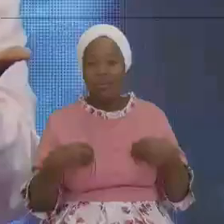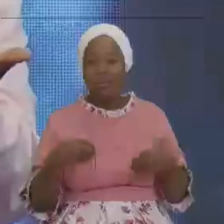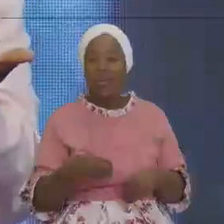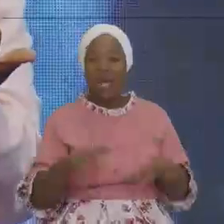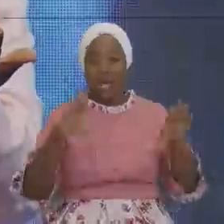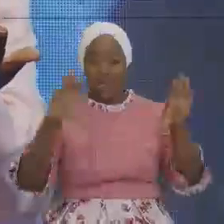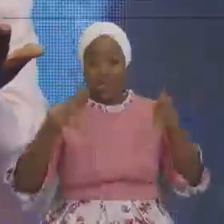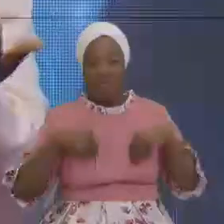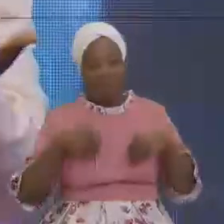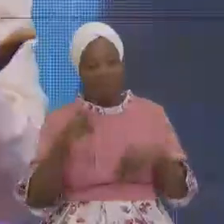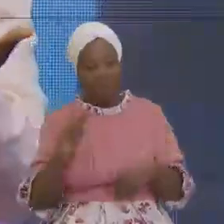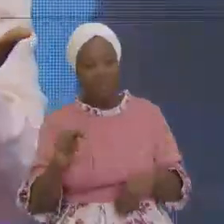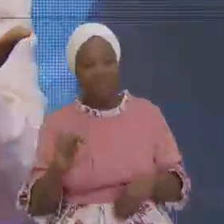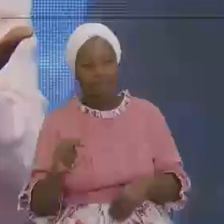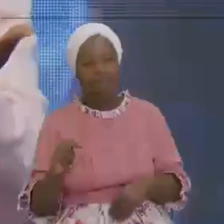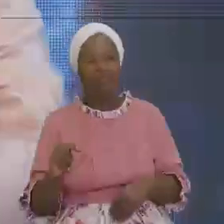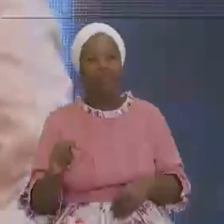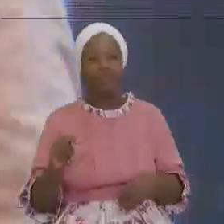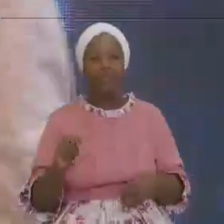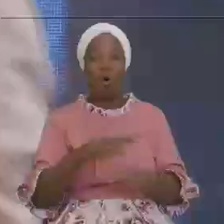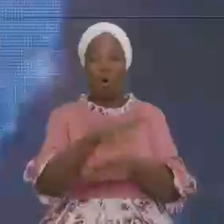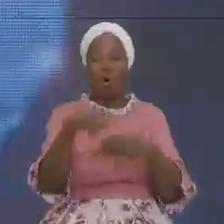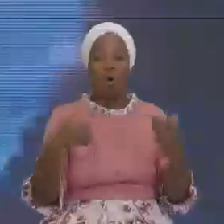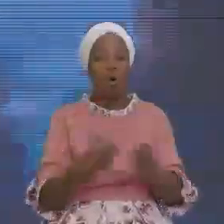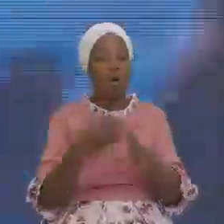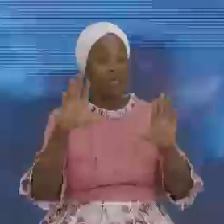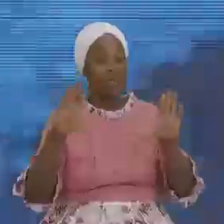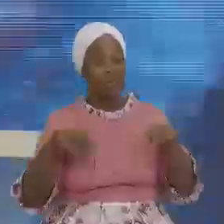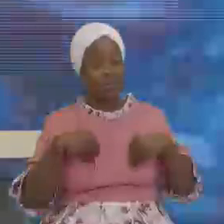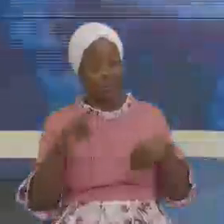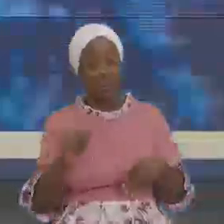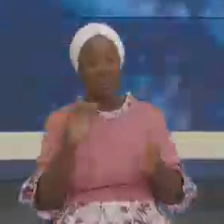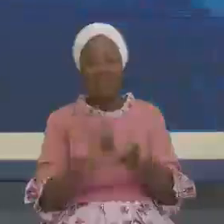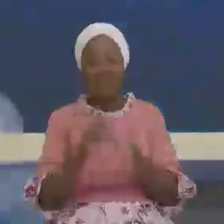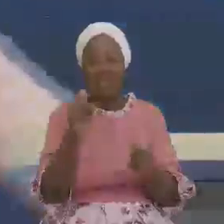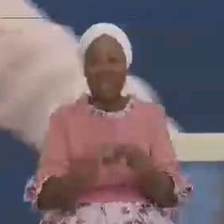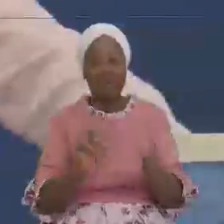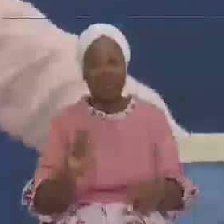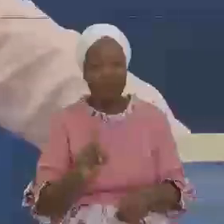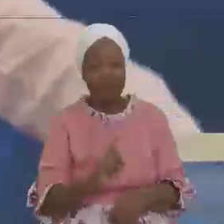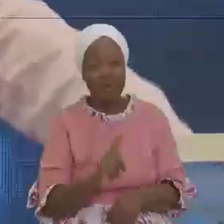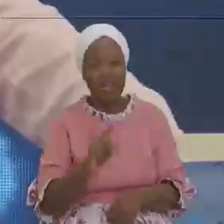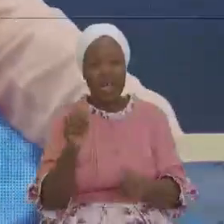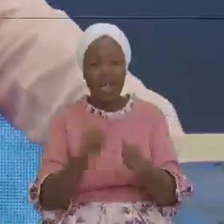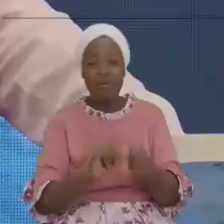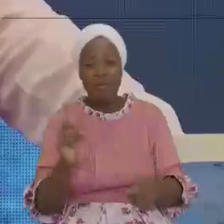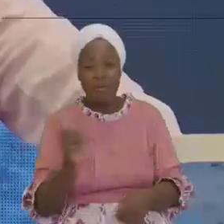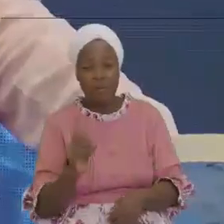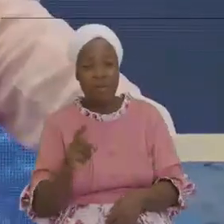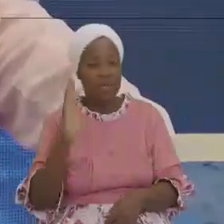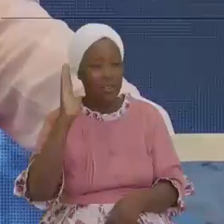Acceptation. All acceptation that everyone everywhere